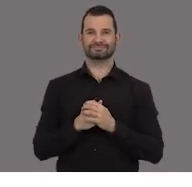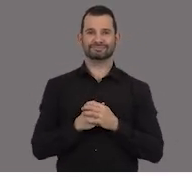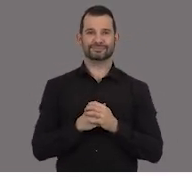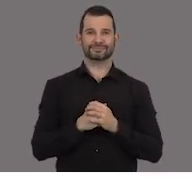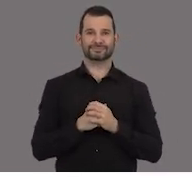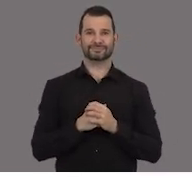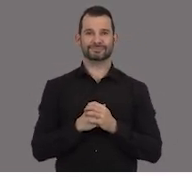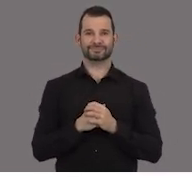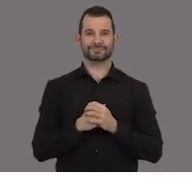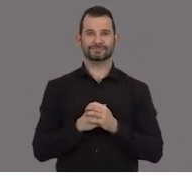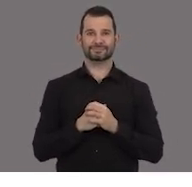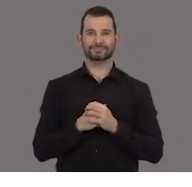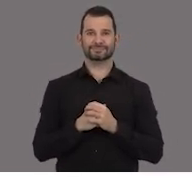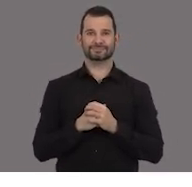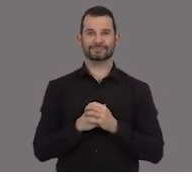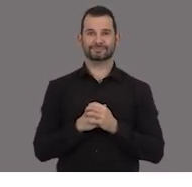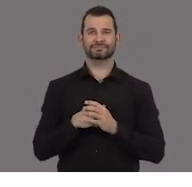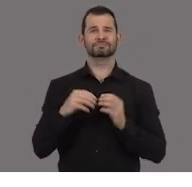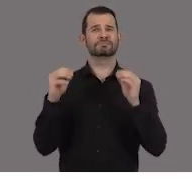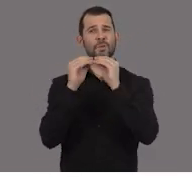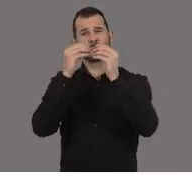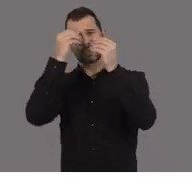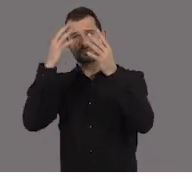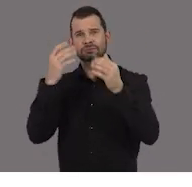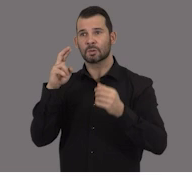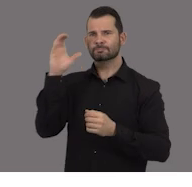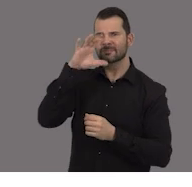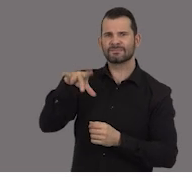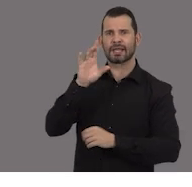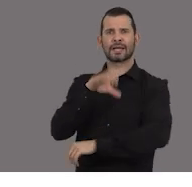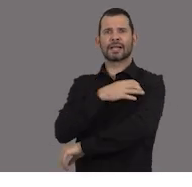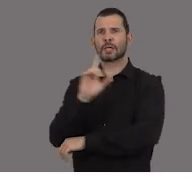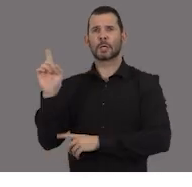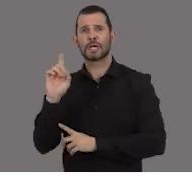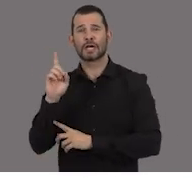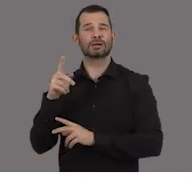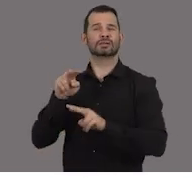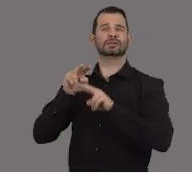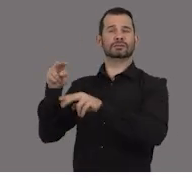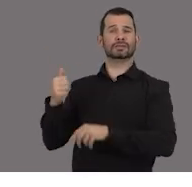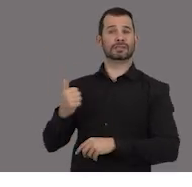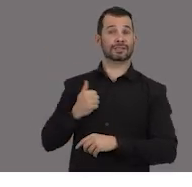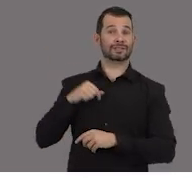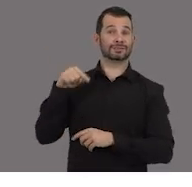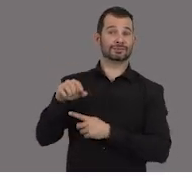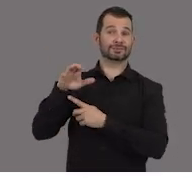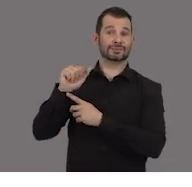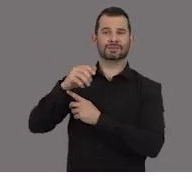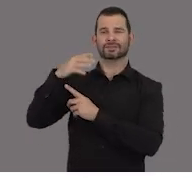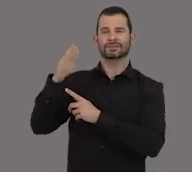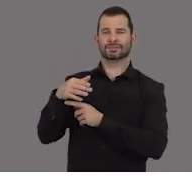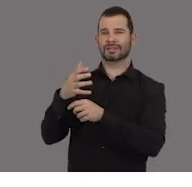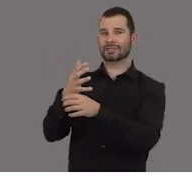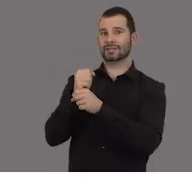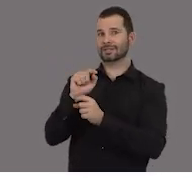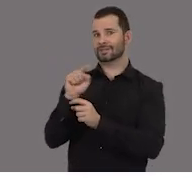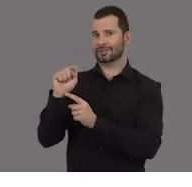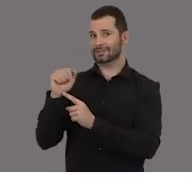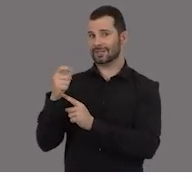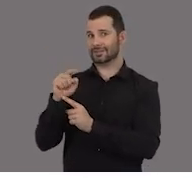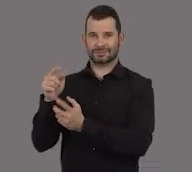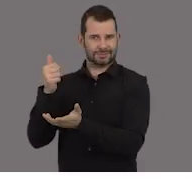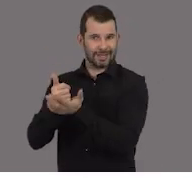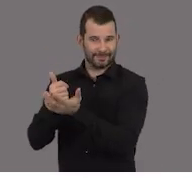are interested in volunteering, reach out to us. For more information or to find a clinic, go